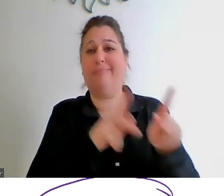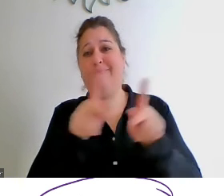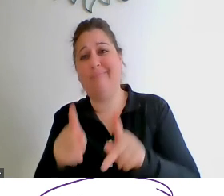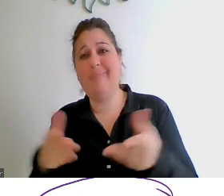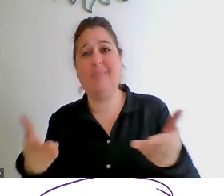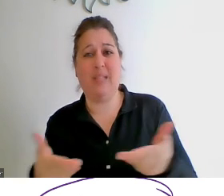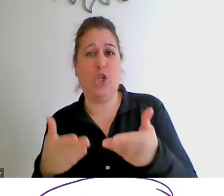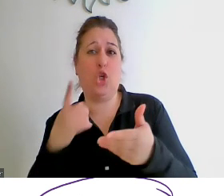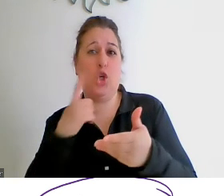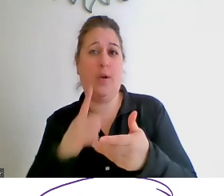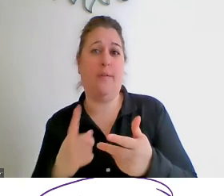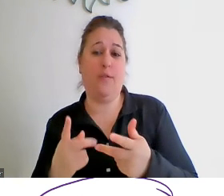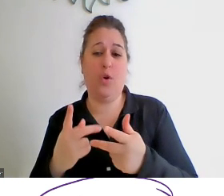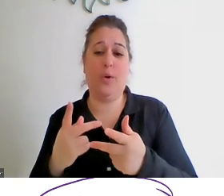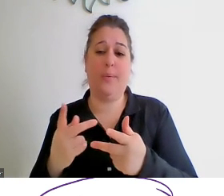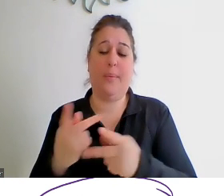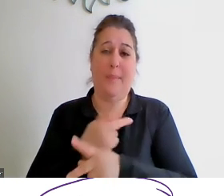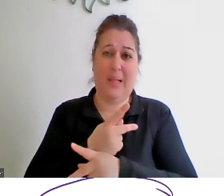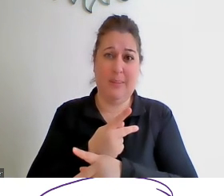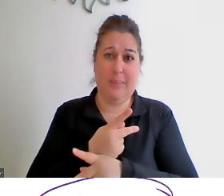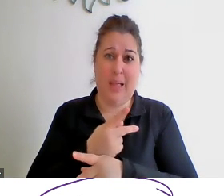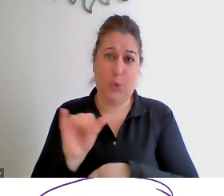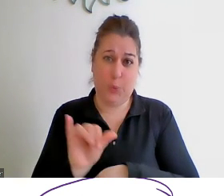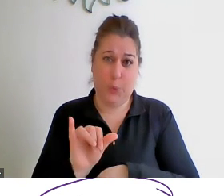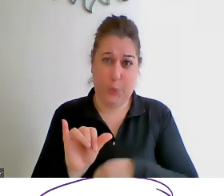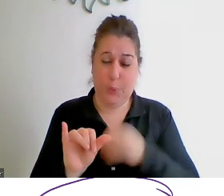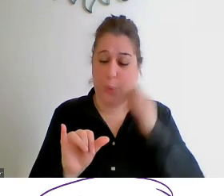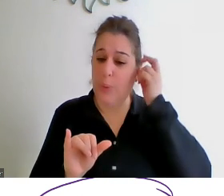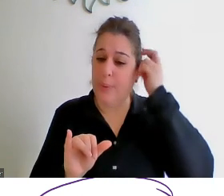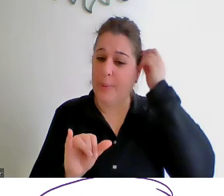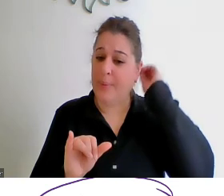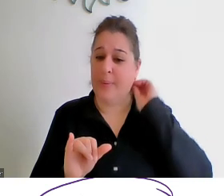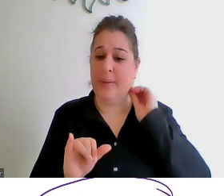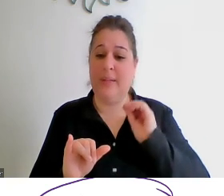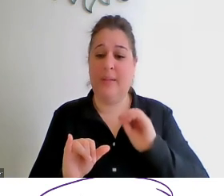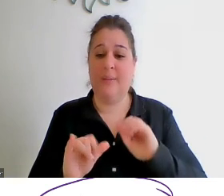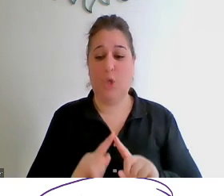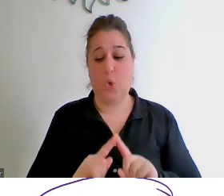add. Think of same sign, positive.